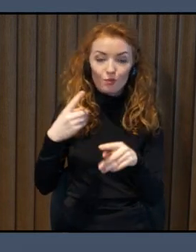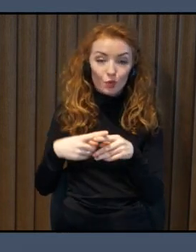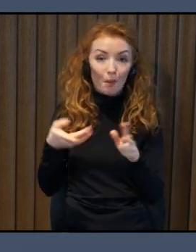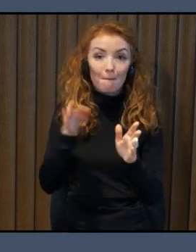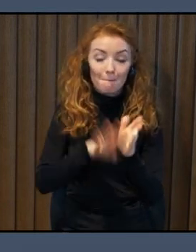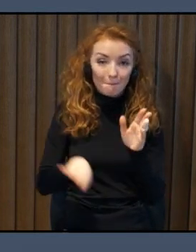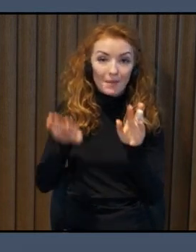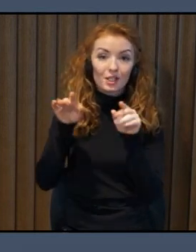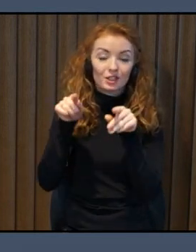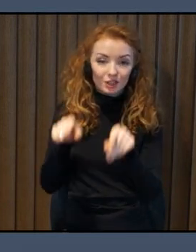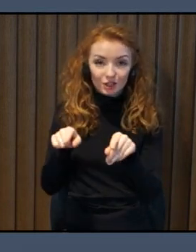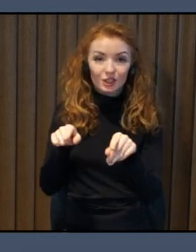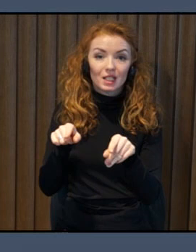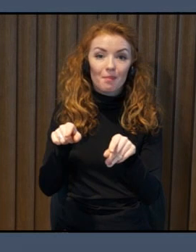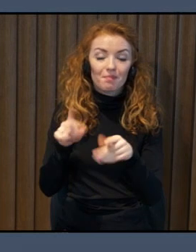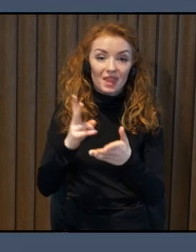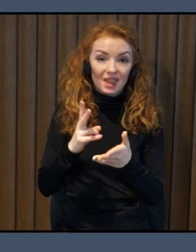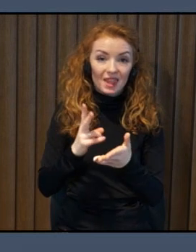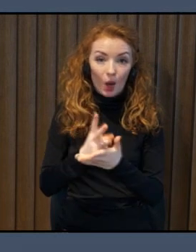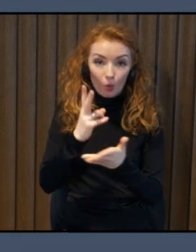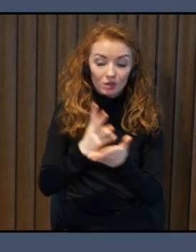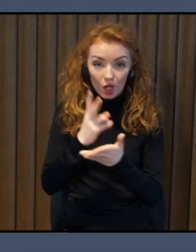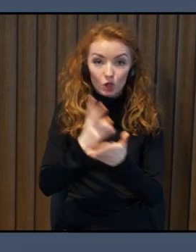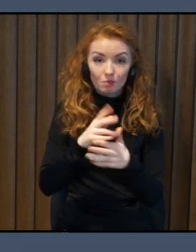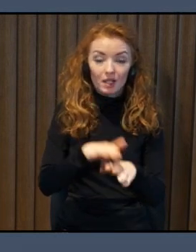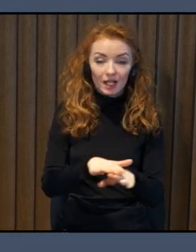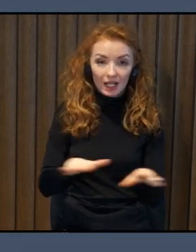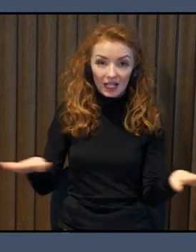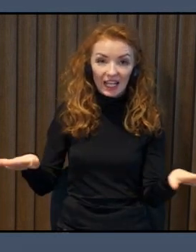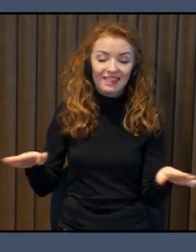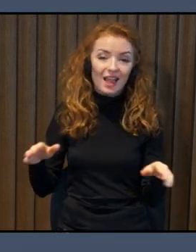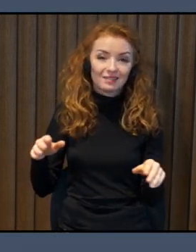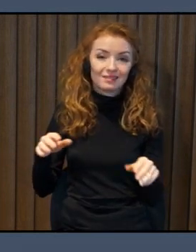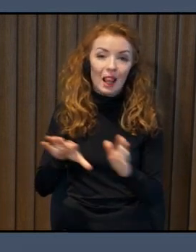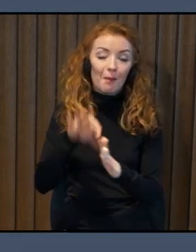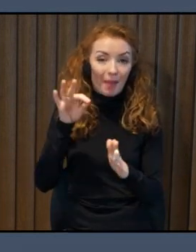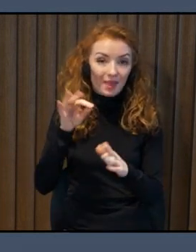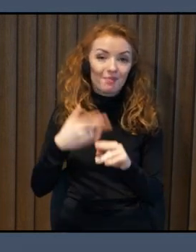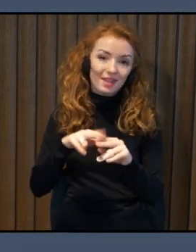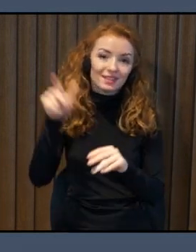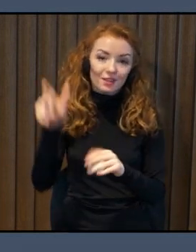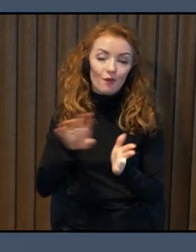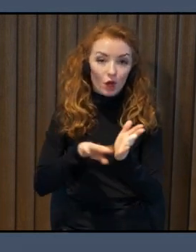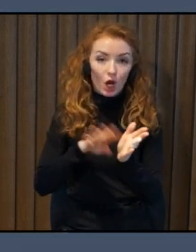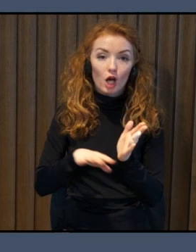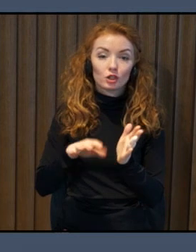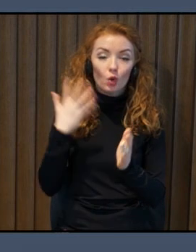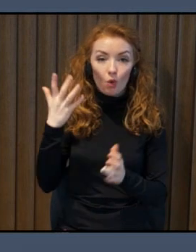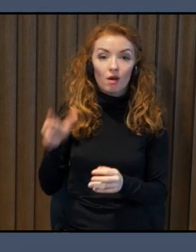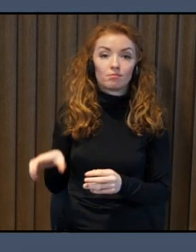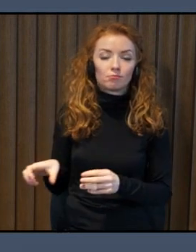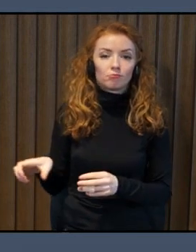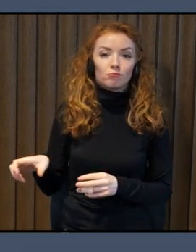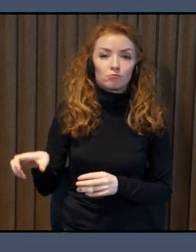and dots are when there are doors. And so there are not those